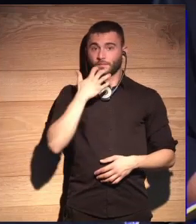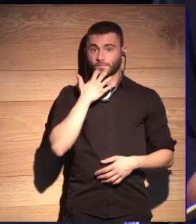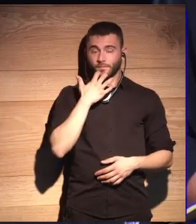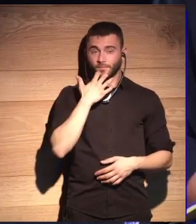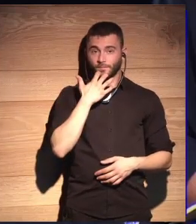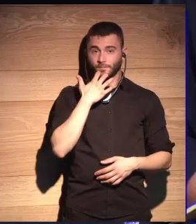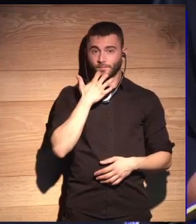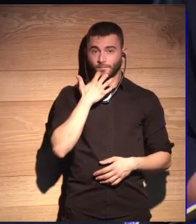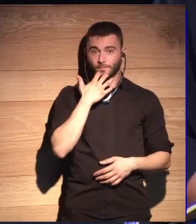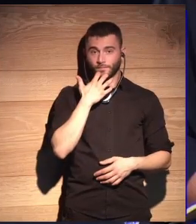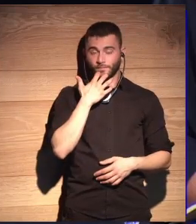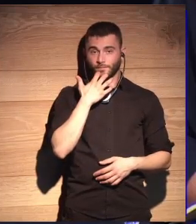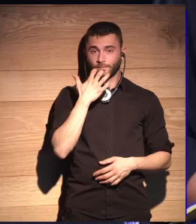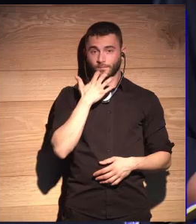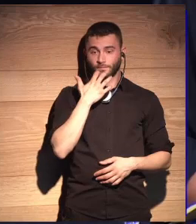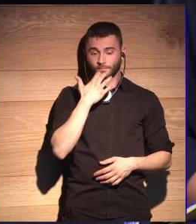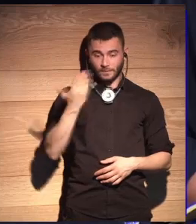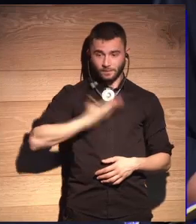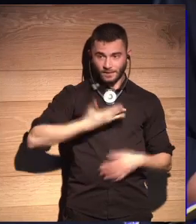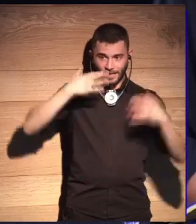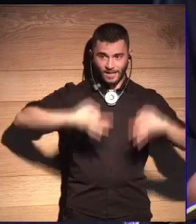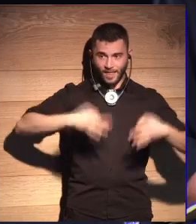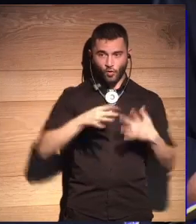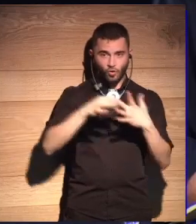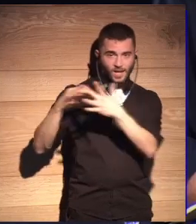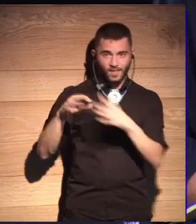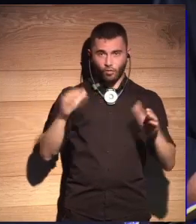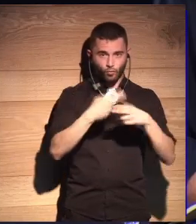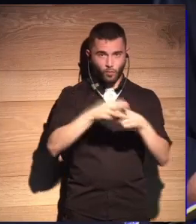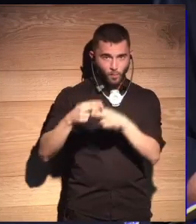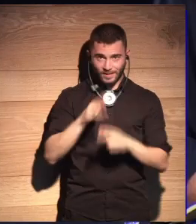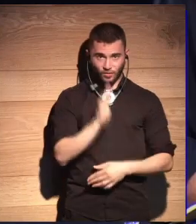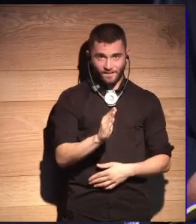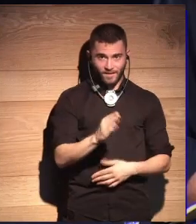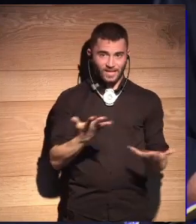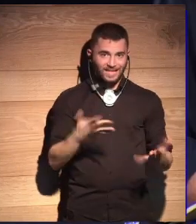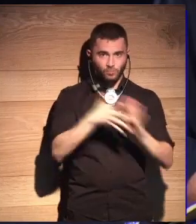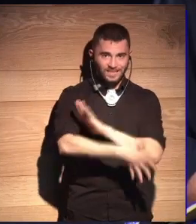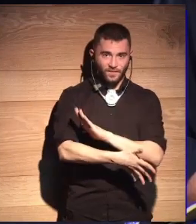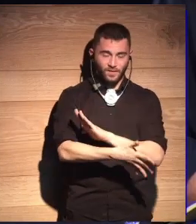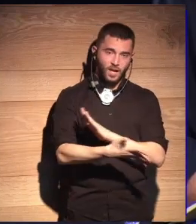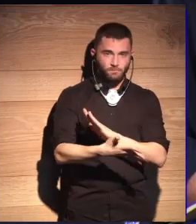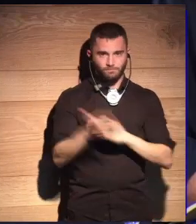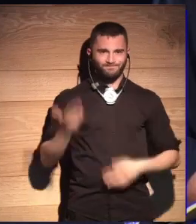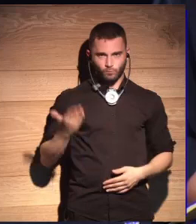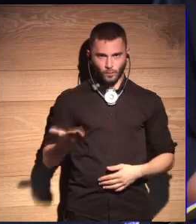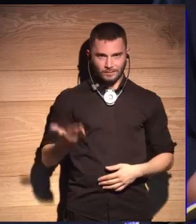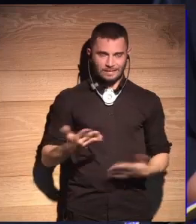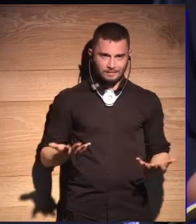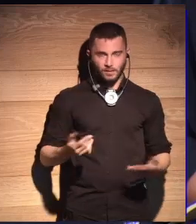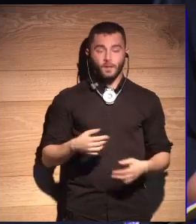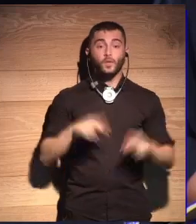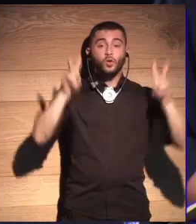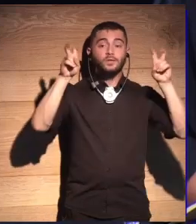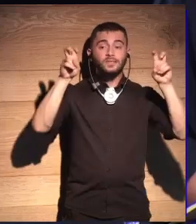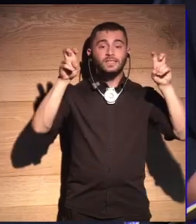have always been parts of politics. I mean, it's not recent that political parties have, thought about framing and messaging and